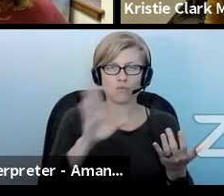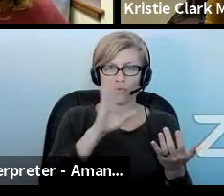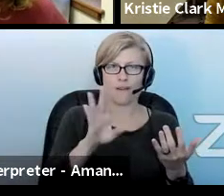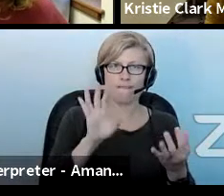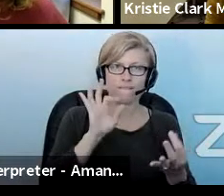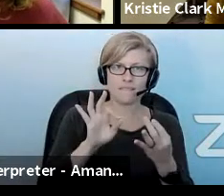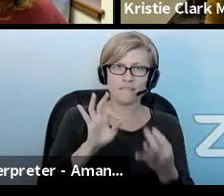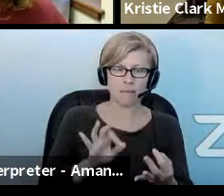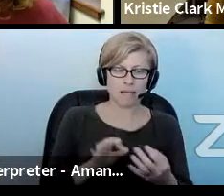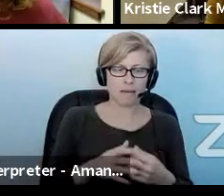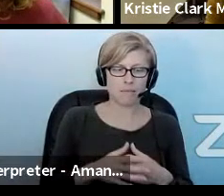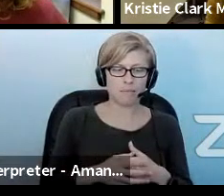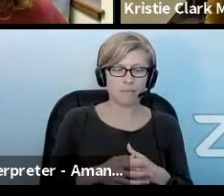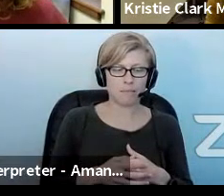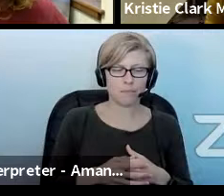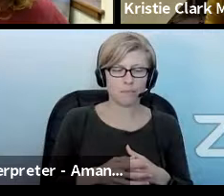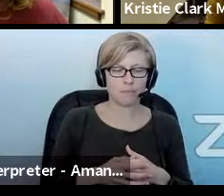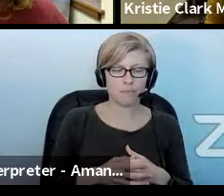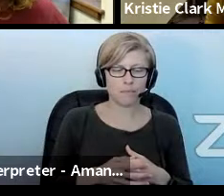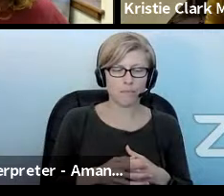it's going?